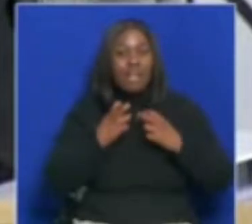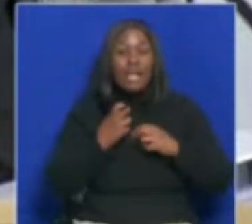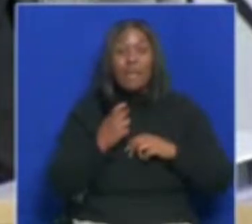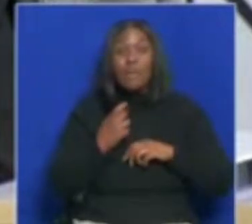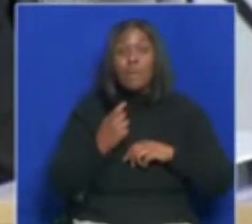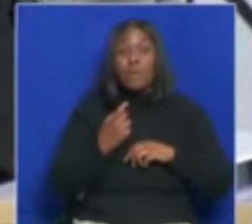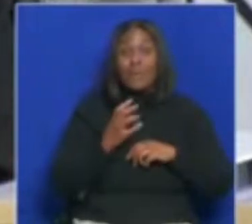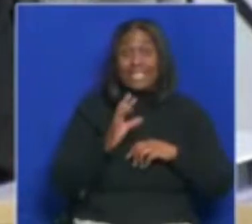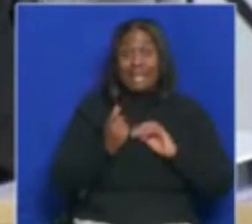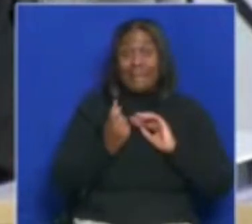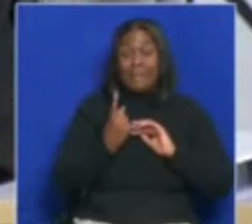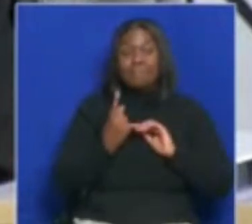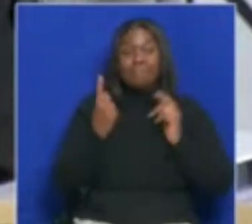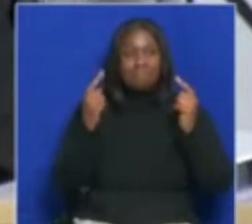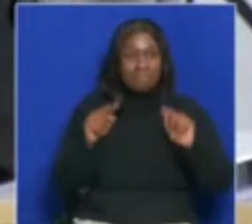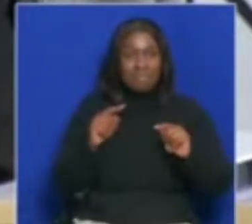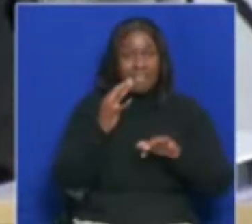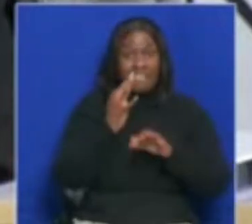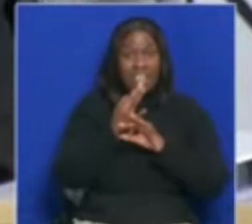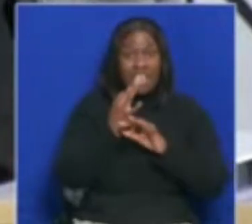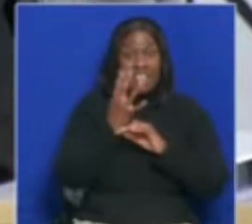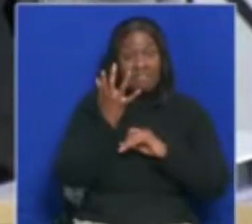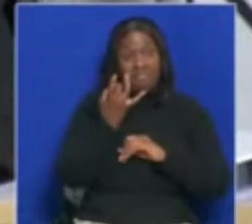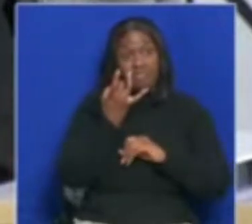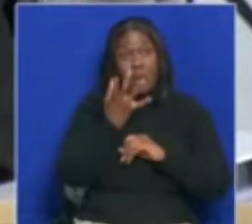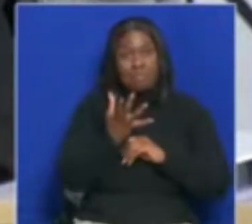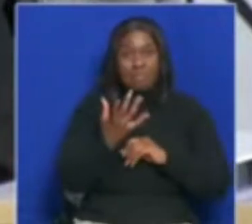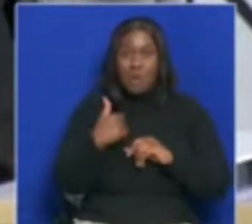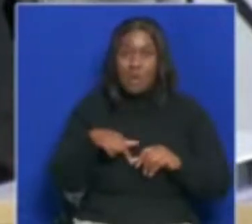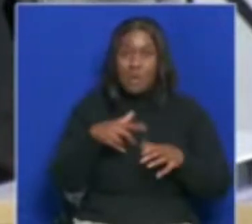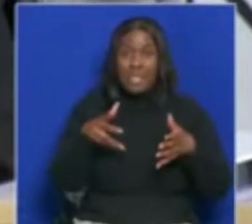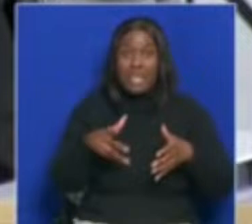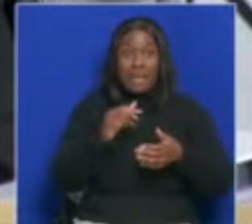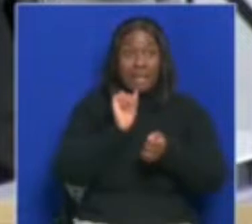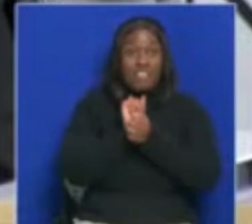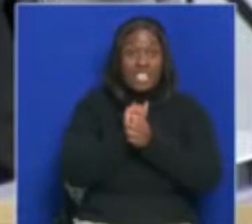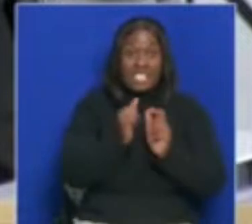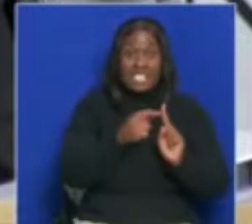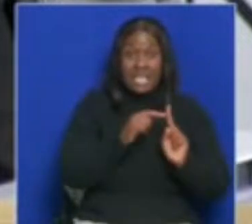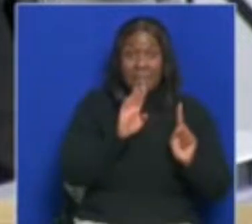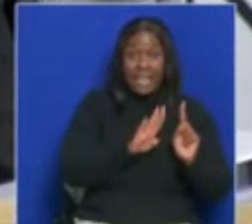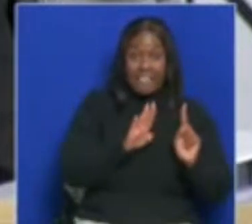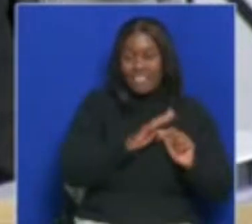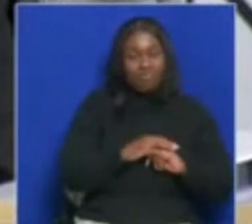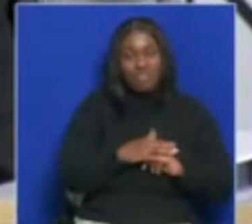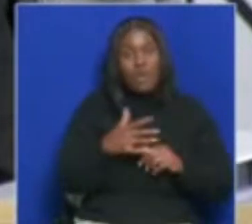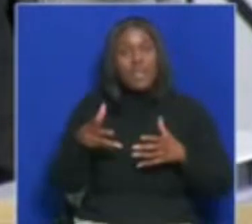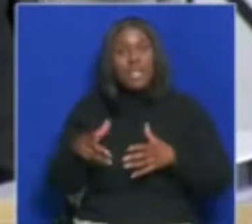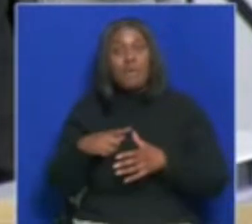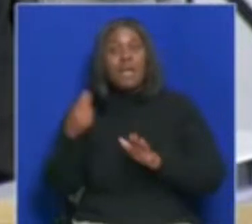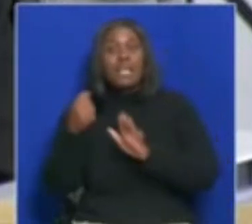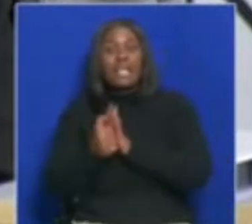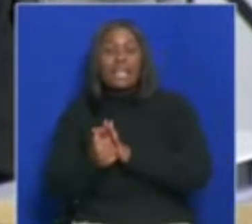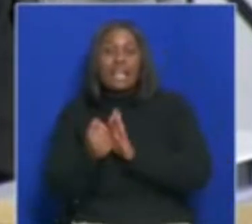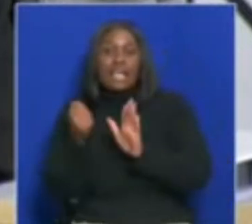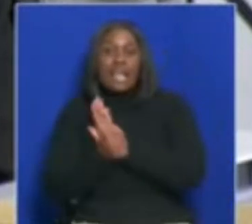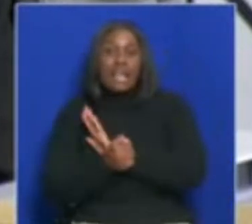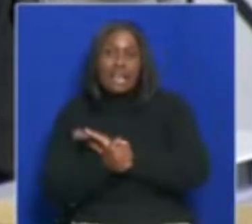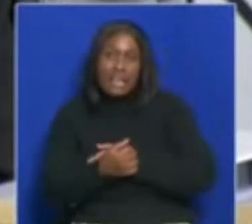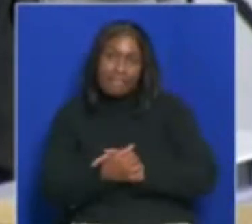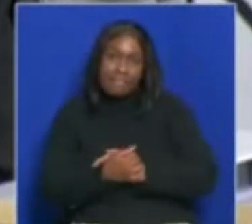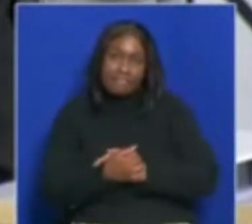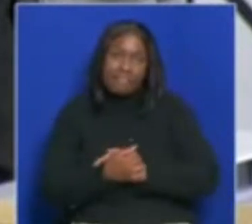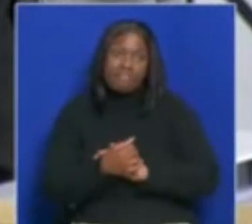to the father that we're not here to arrest Bevan. We're here to kill him. They even told the father, you